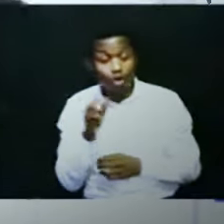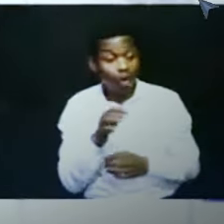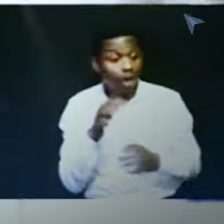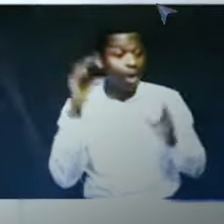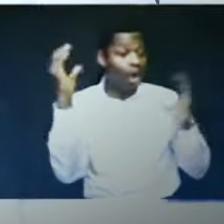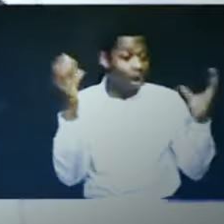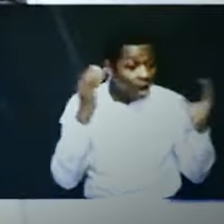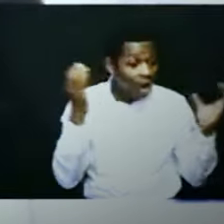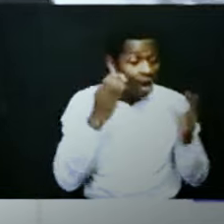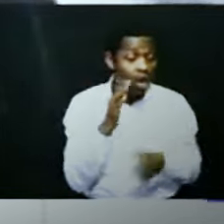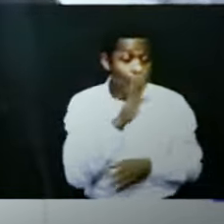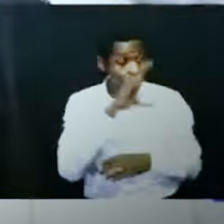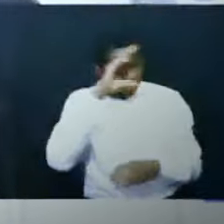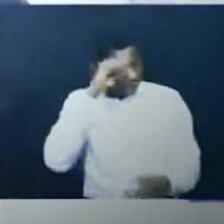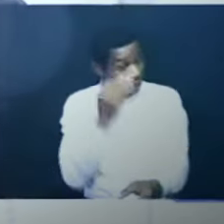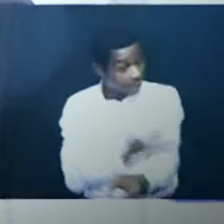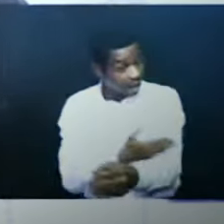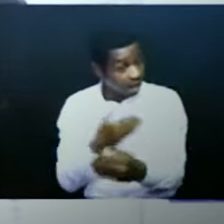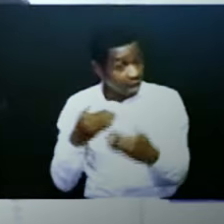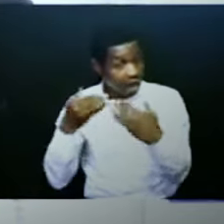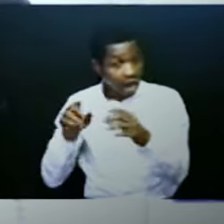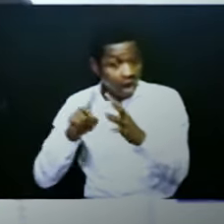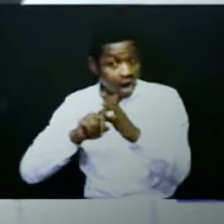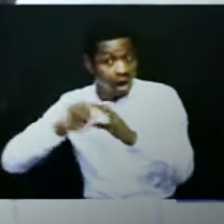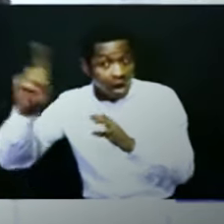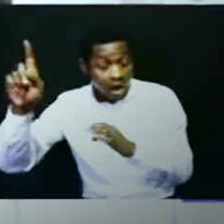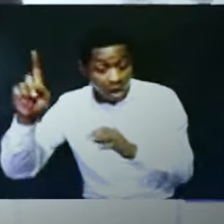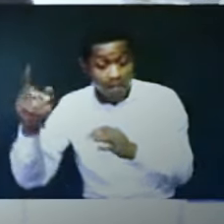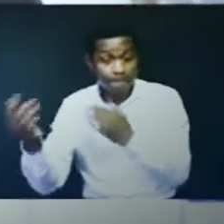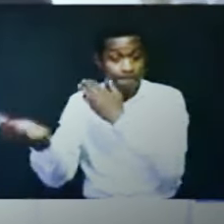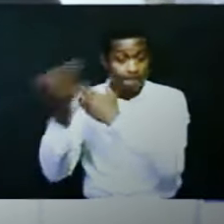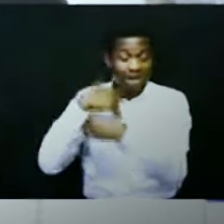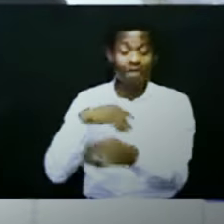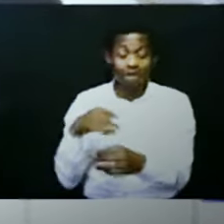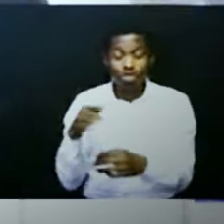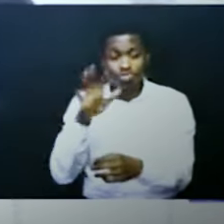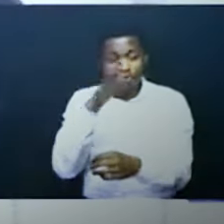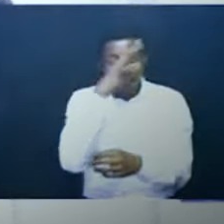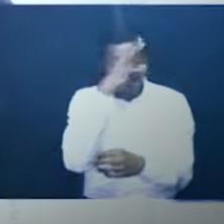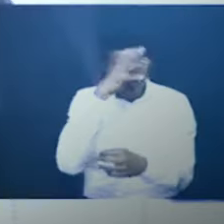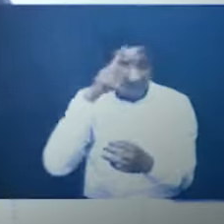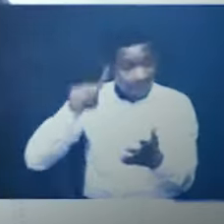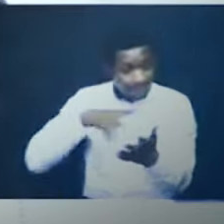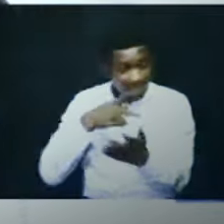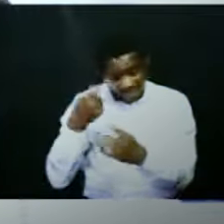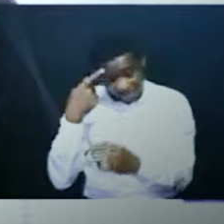celebration. Your brother has come back, and your dad